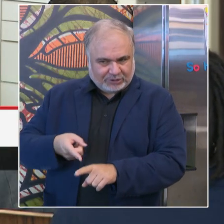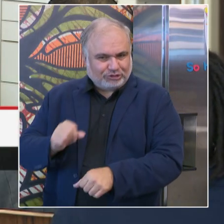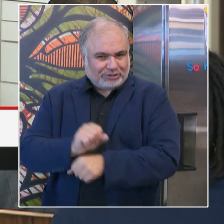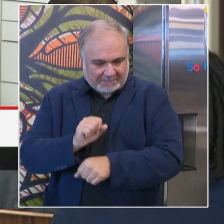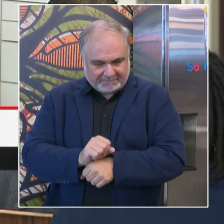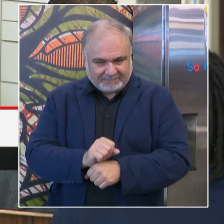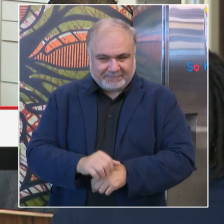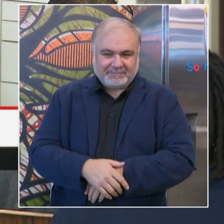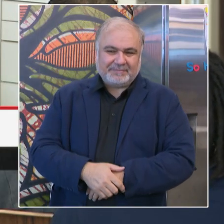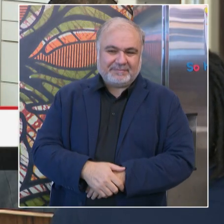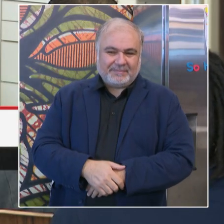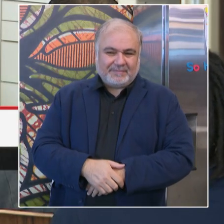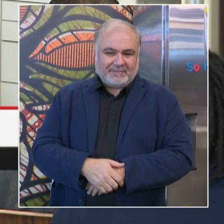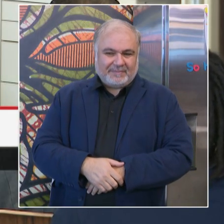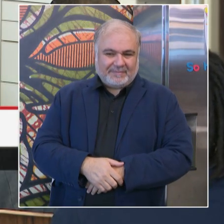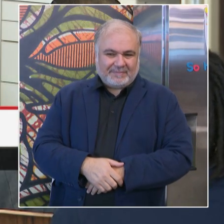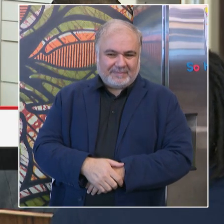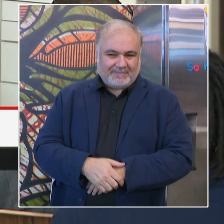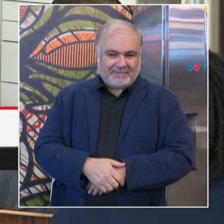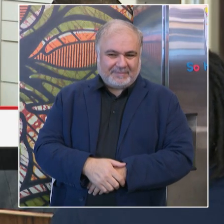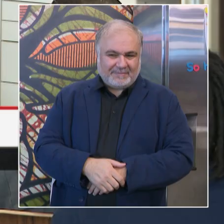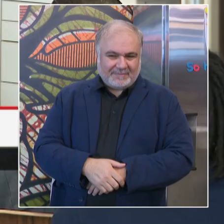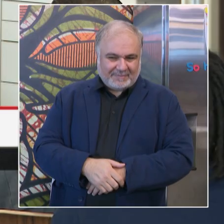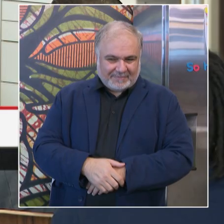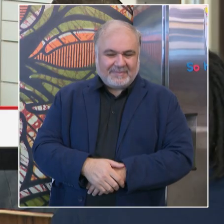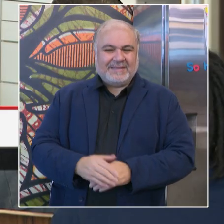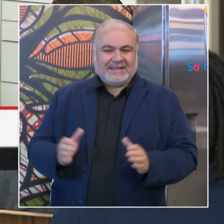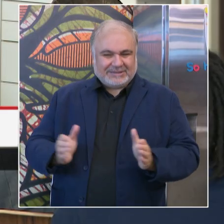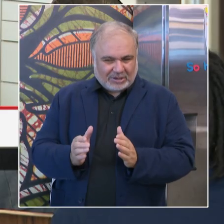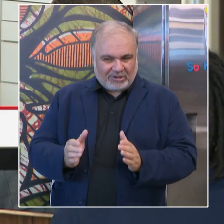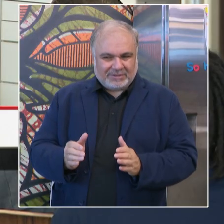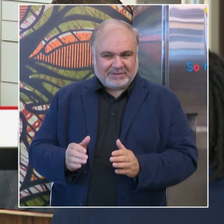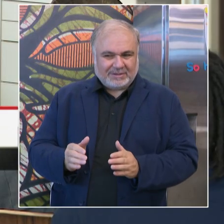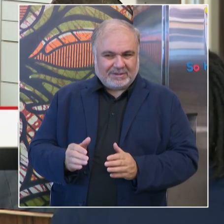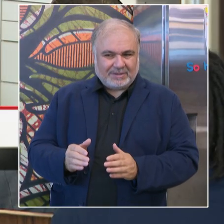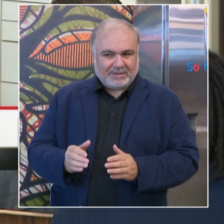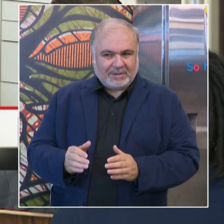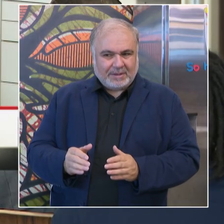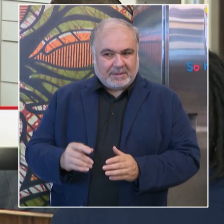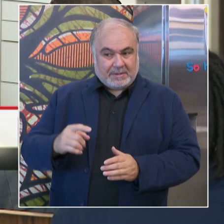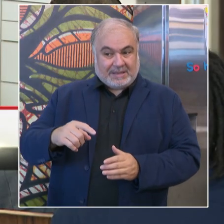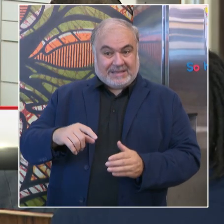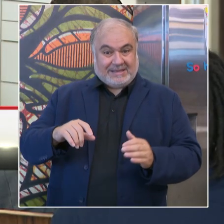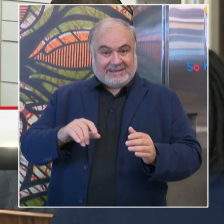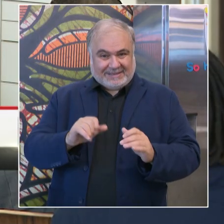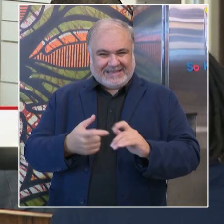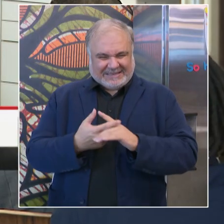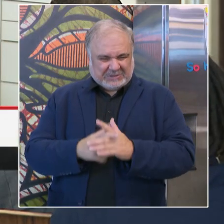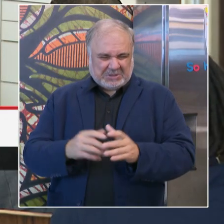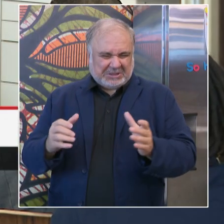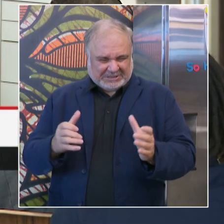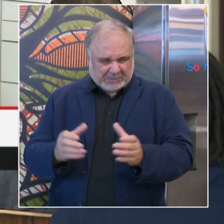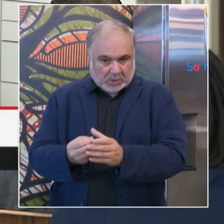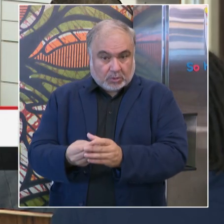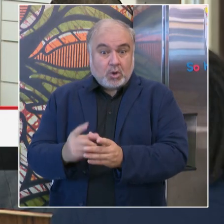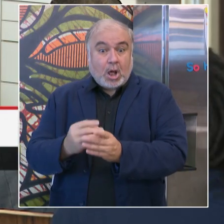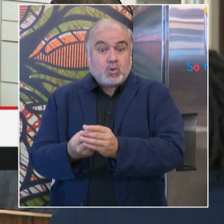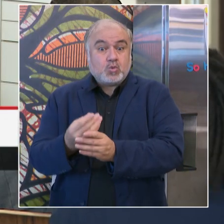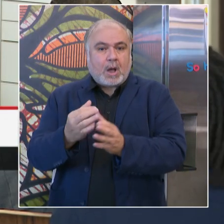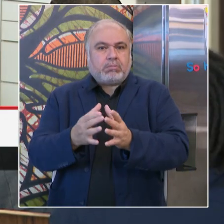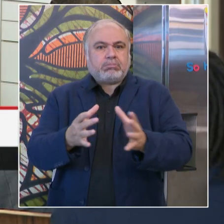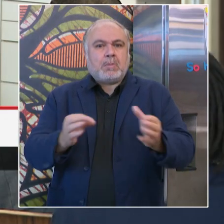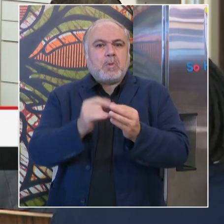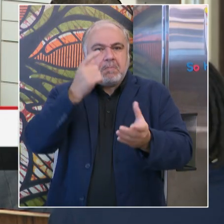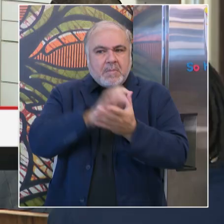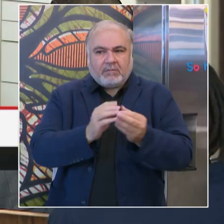excited about, we're beginning small, but we really do believe this is a pathway to even grow more. And I'm so excited that all of my hospitals are committed to